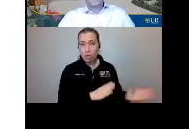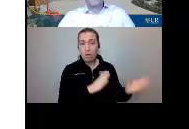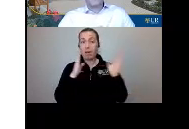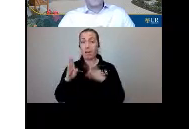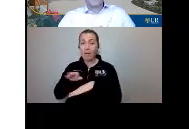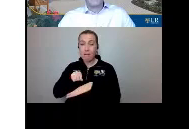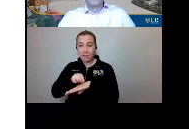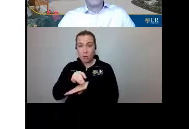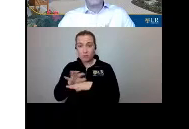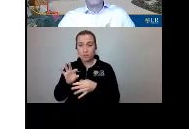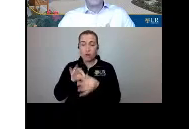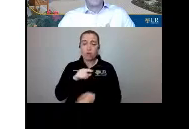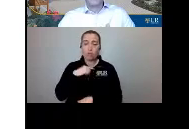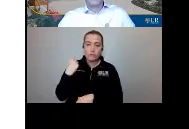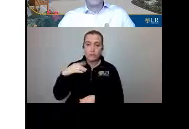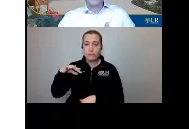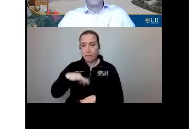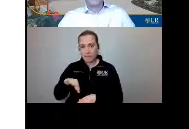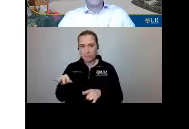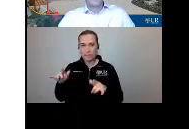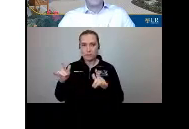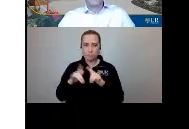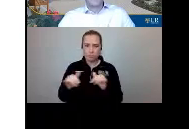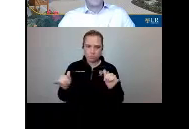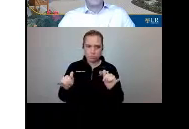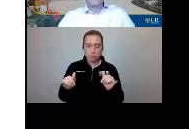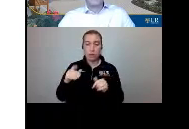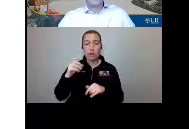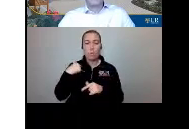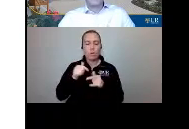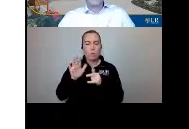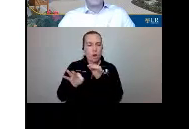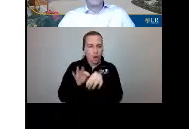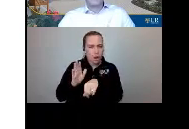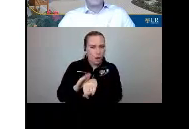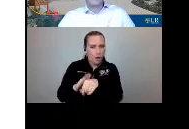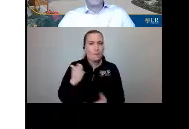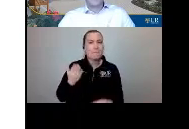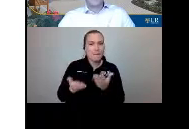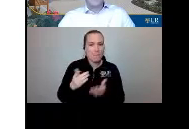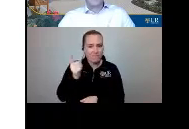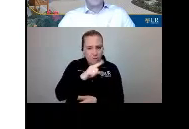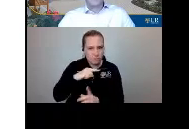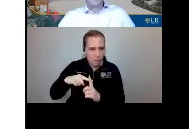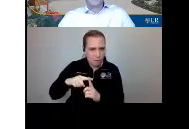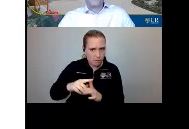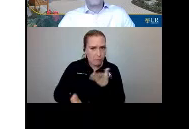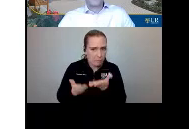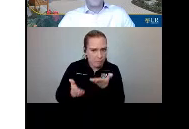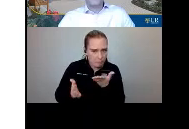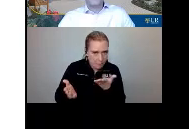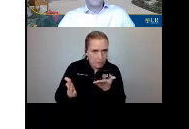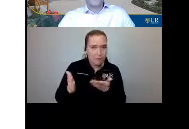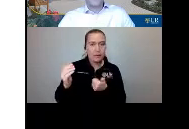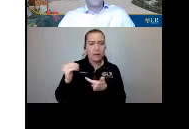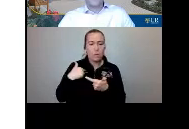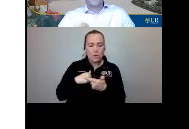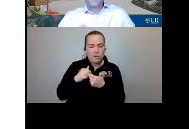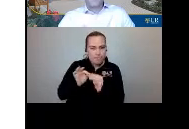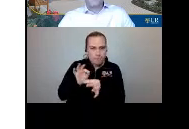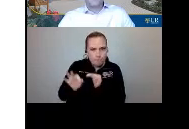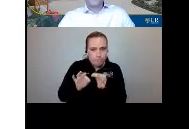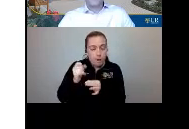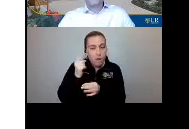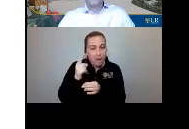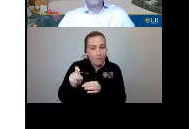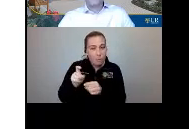including the potential to have a false positive finding. We counsel around the importance of annual follow-up, how